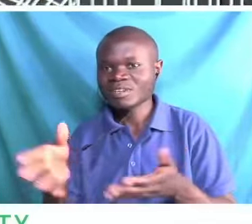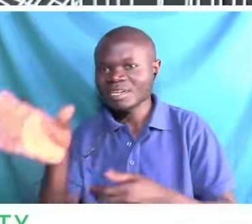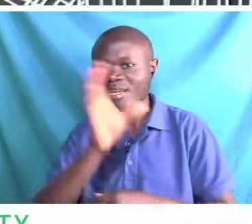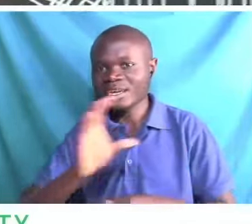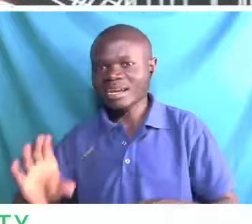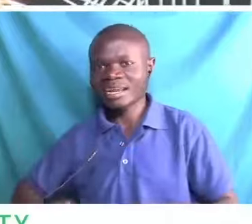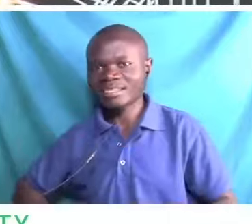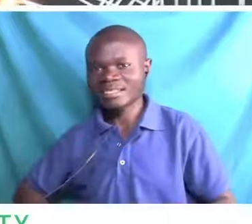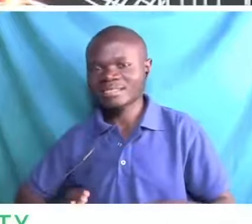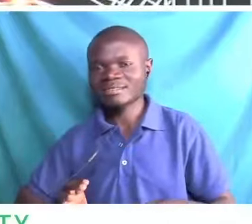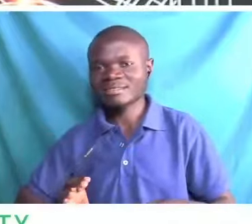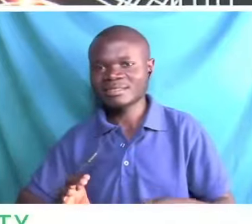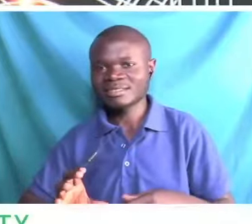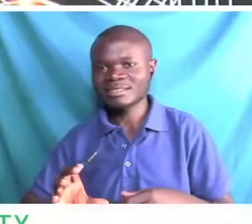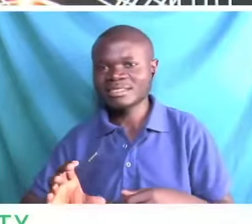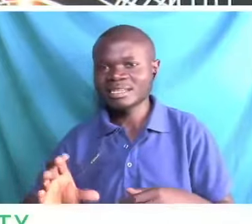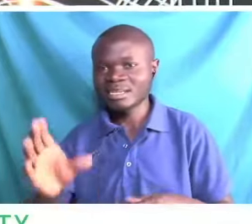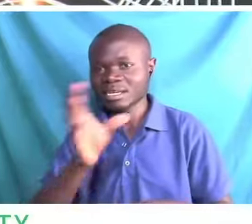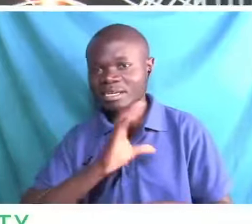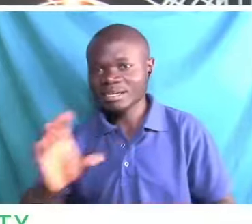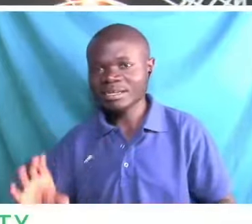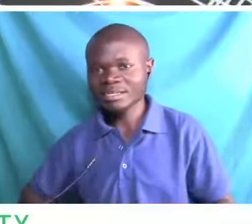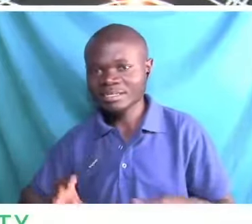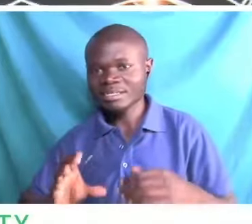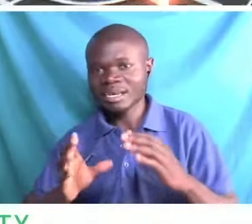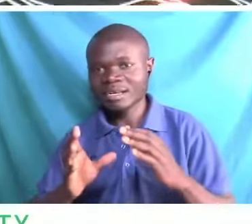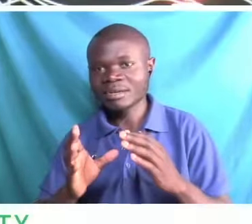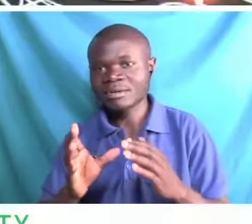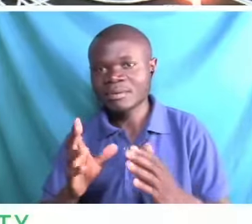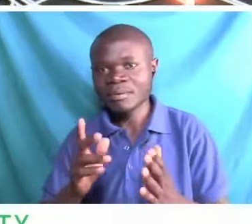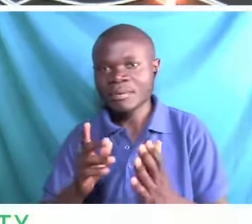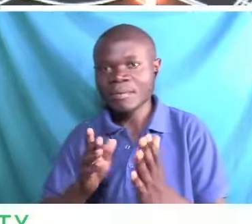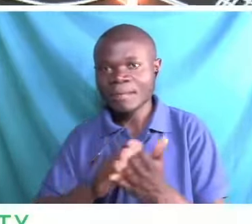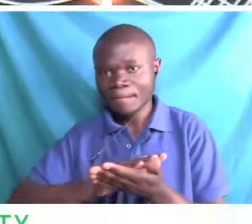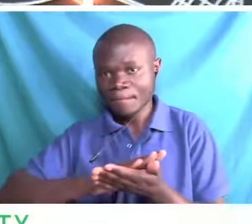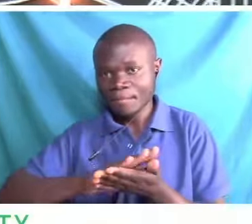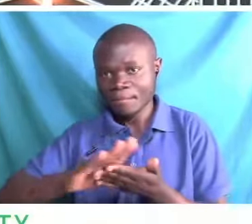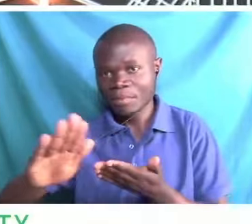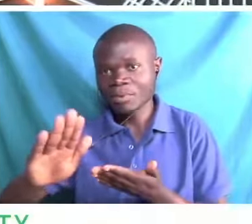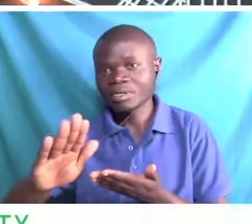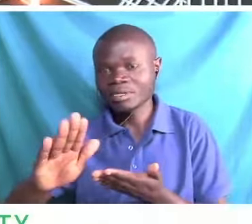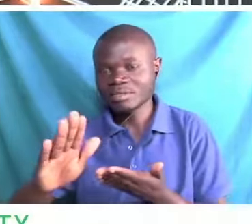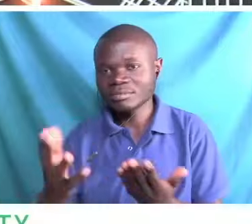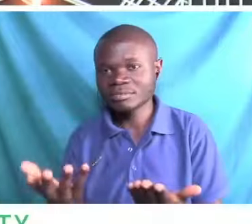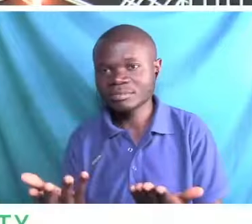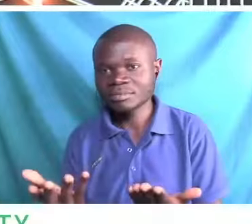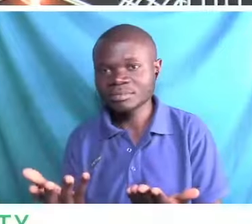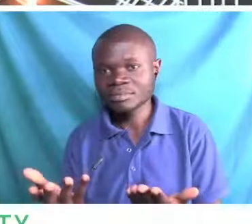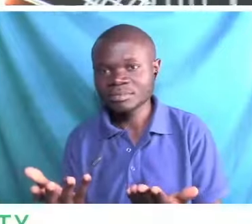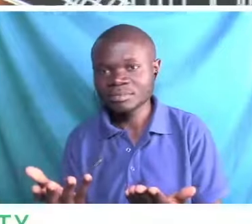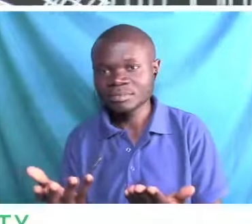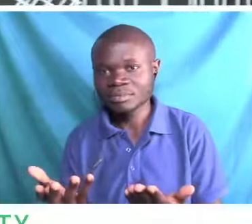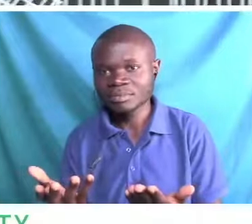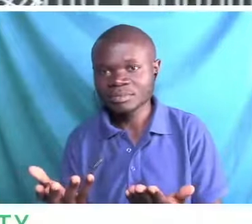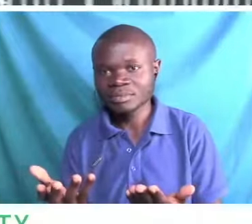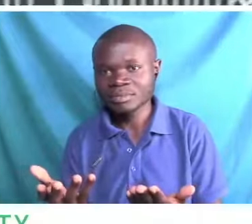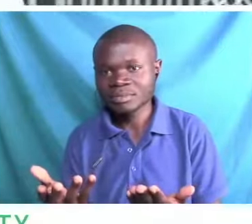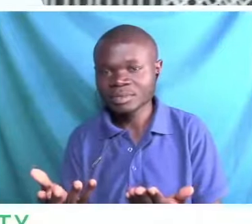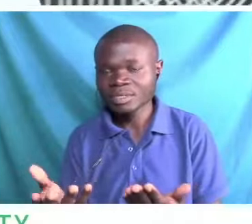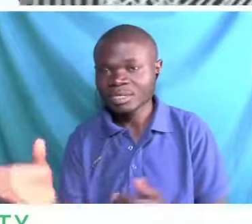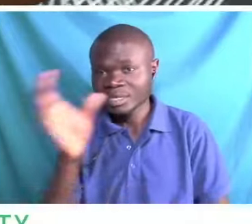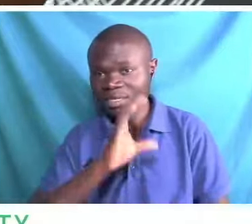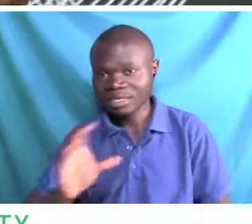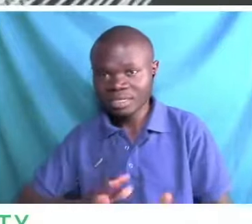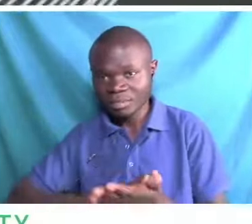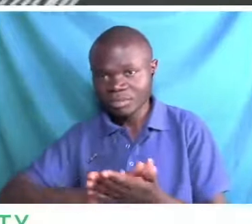purity, the supremacy of Christ in Christian purity, The supremacy of Christ in Christian purity